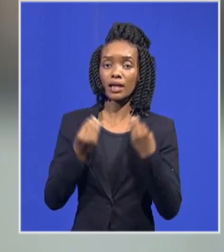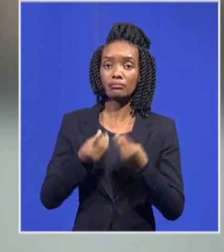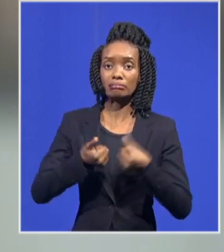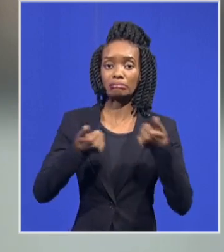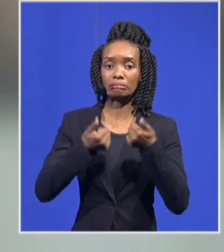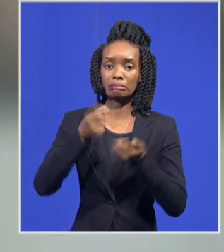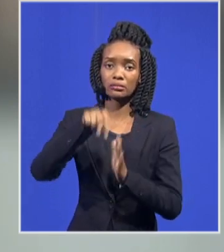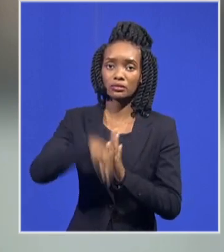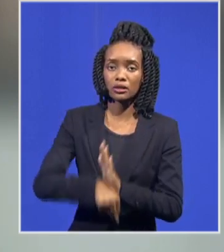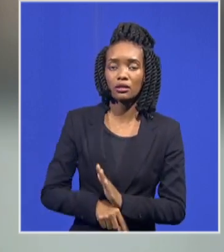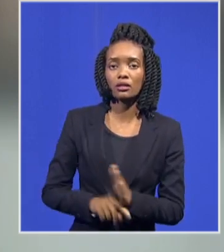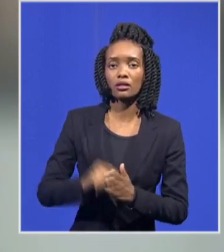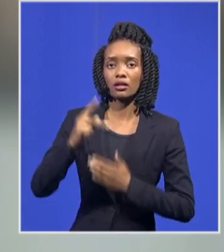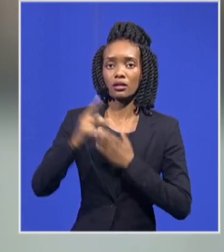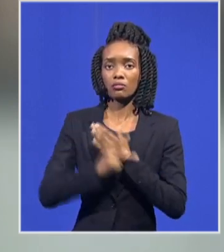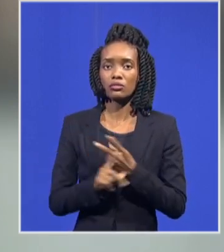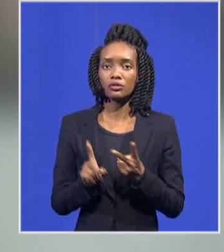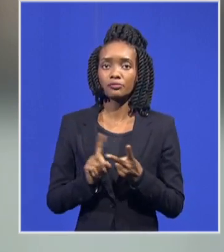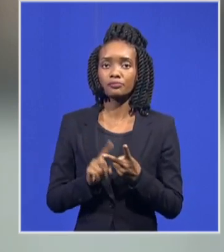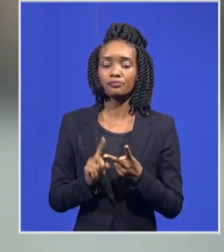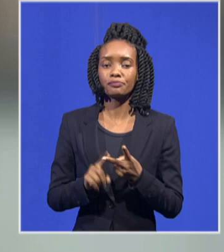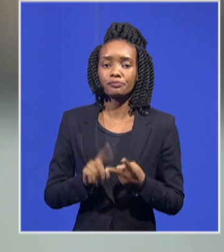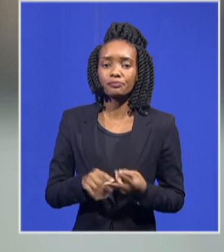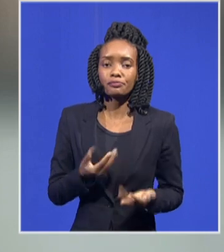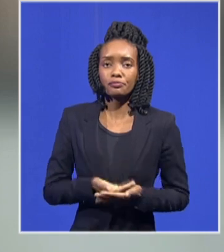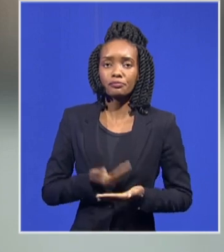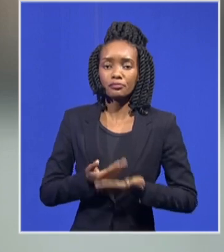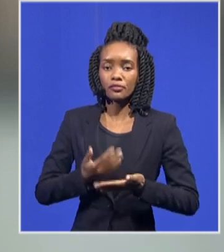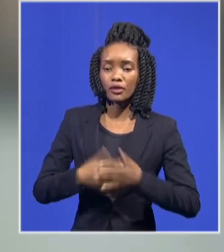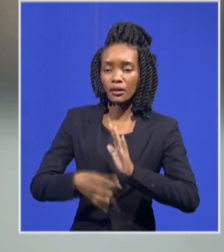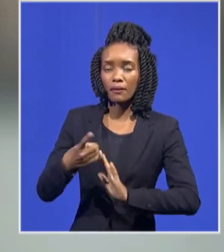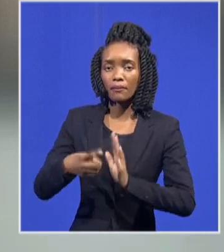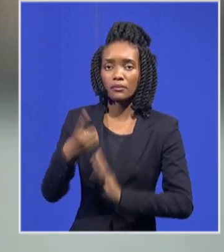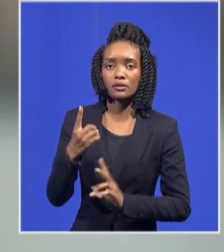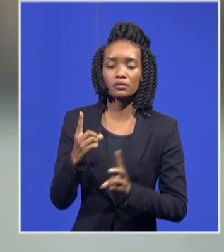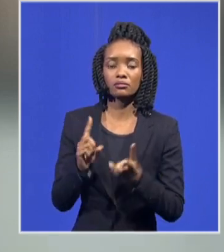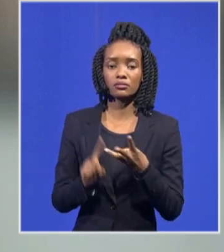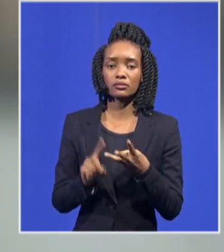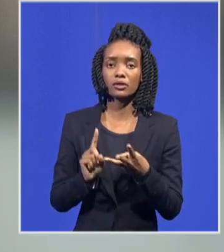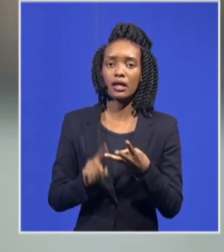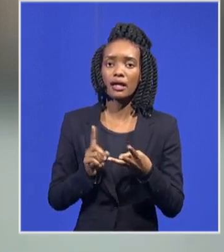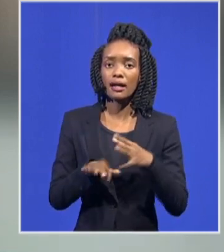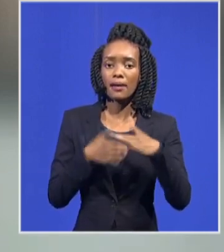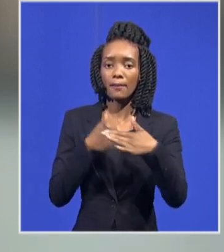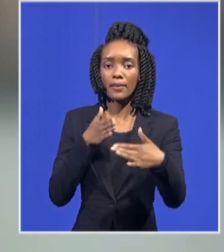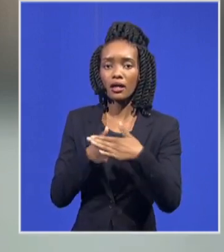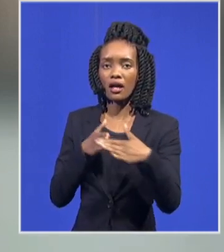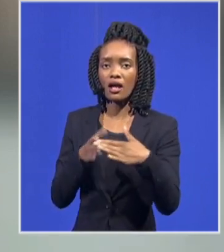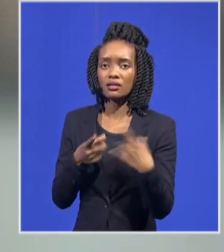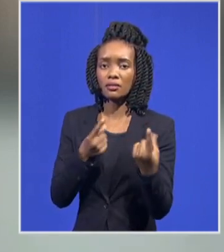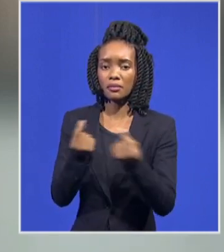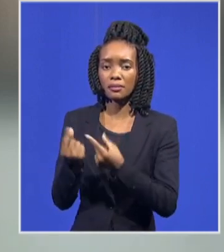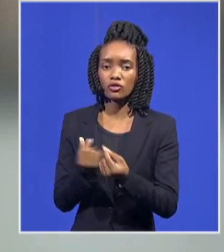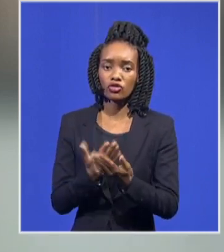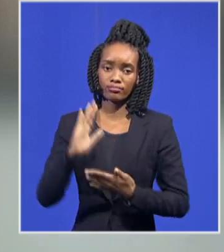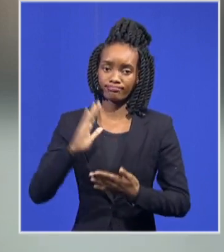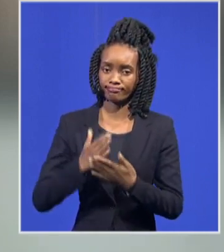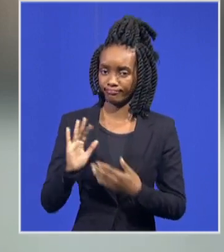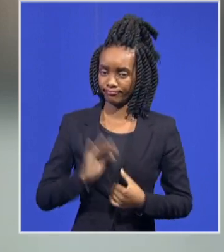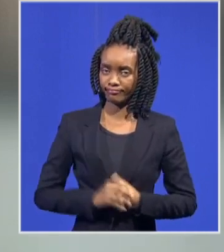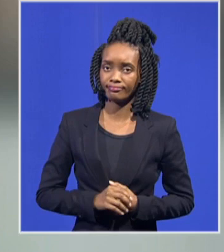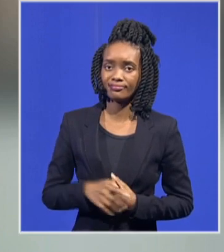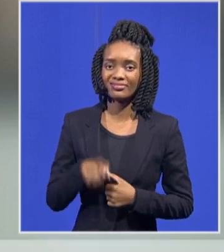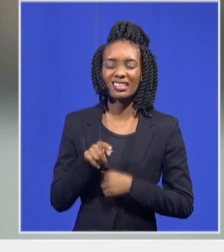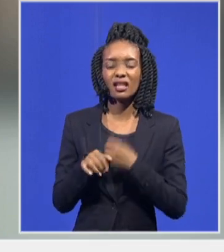preparation, capacity development, and addressing barriers to implementation. And that's only going to leave you a couple of